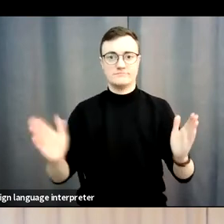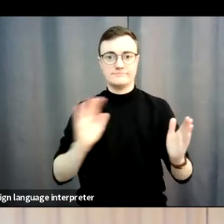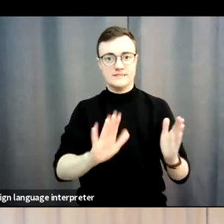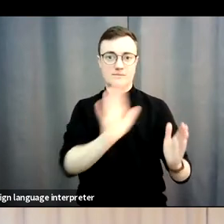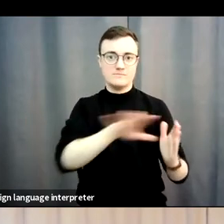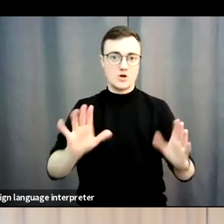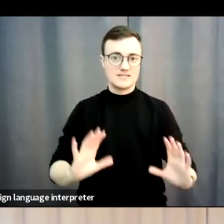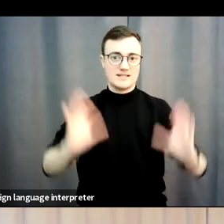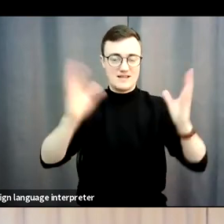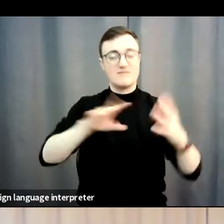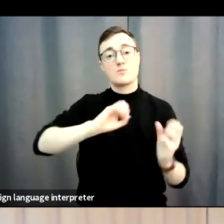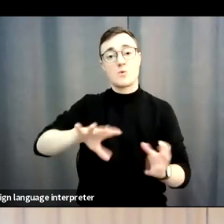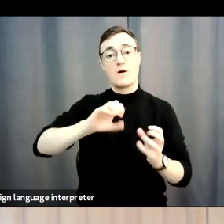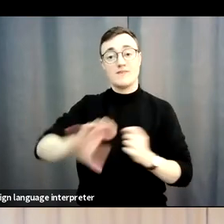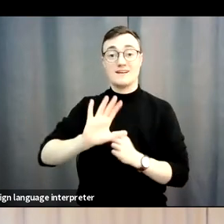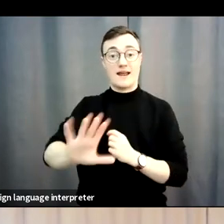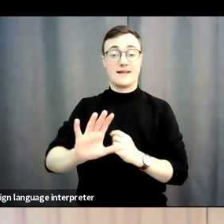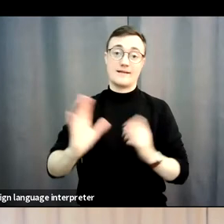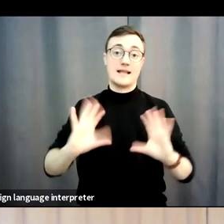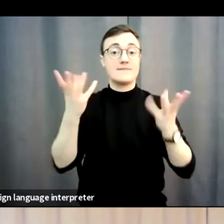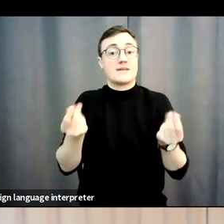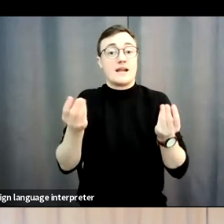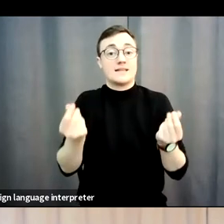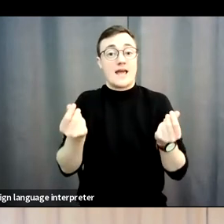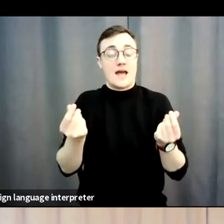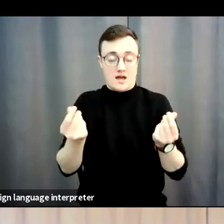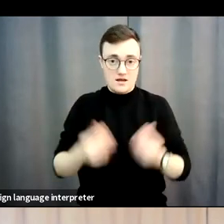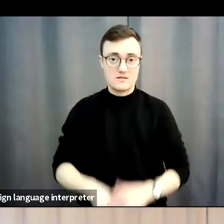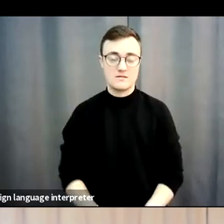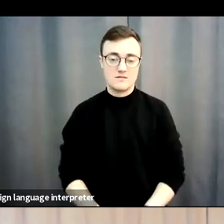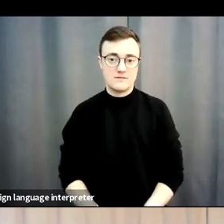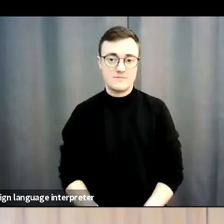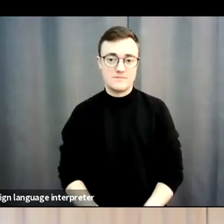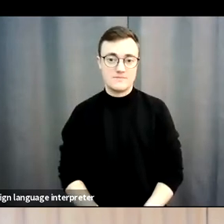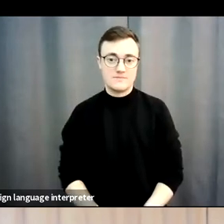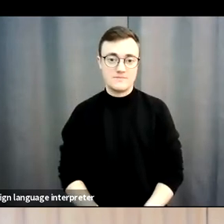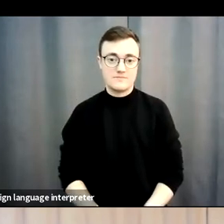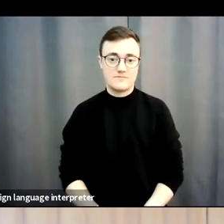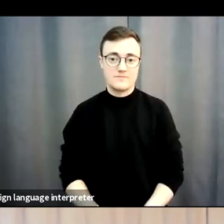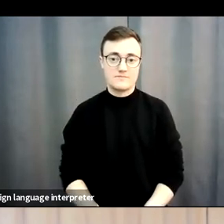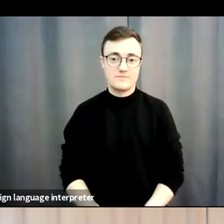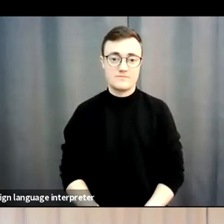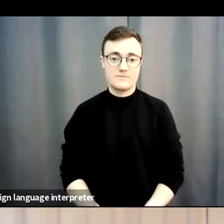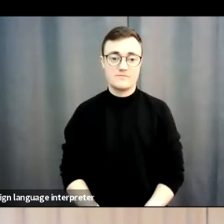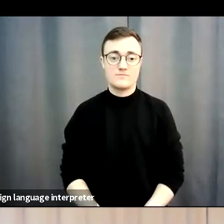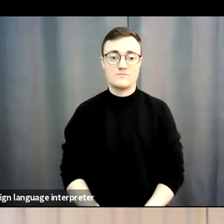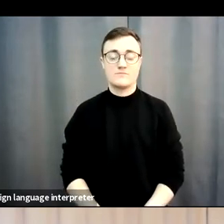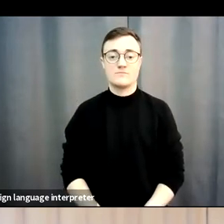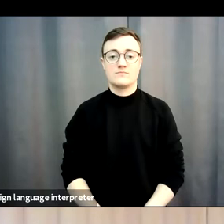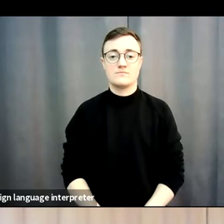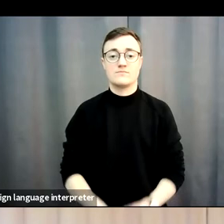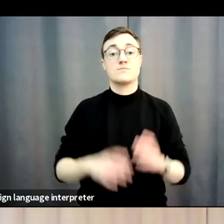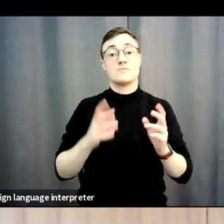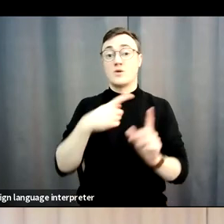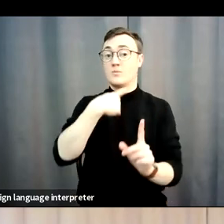conditions in several areas. This comes in addition to the recurring episodes being excluded